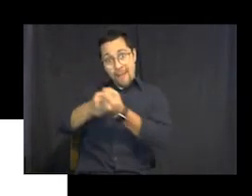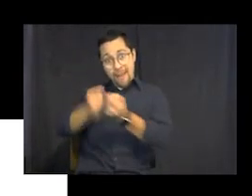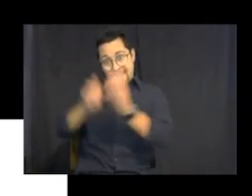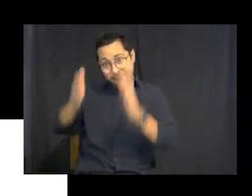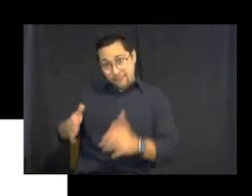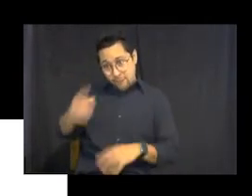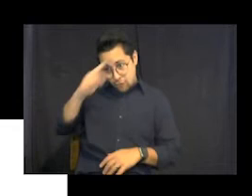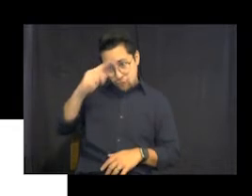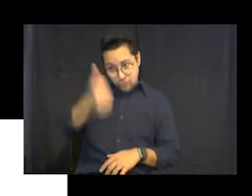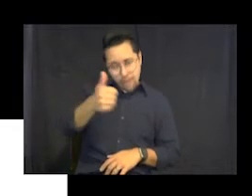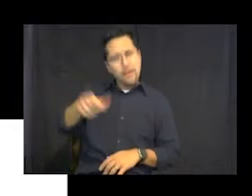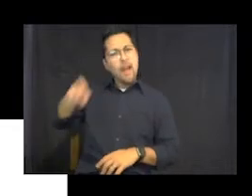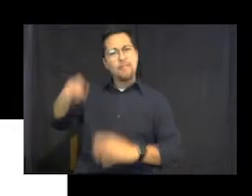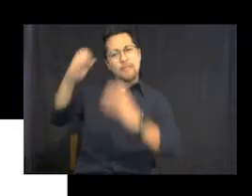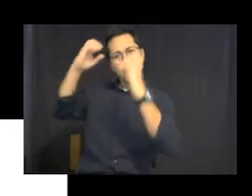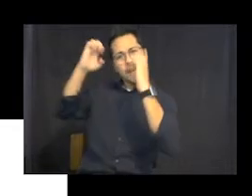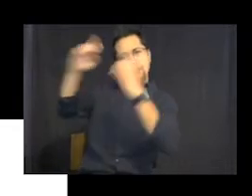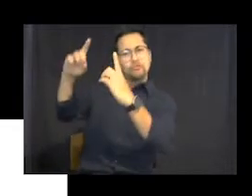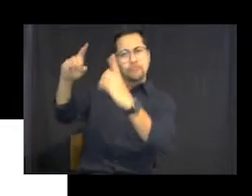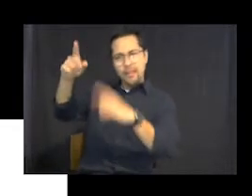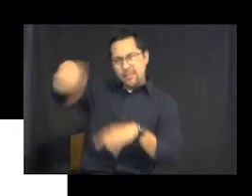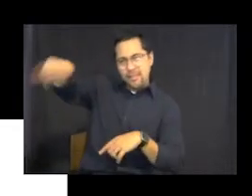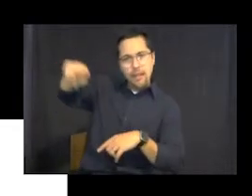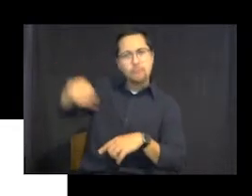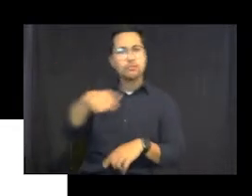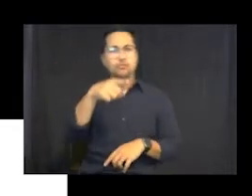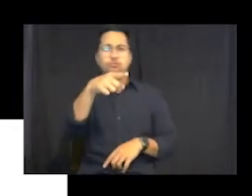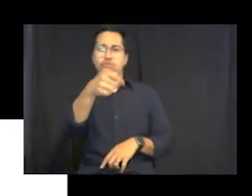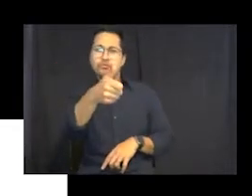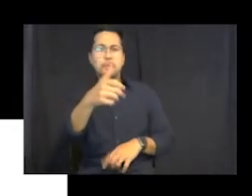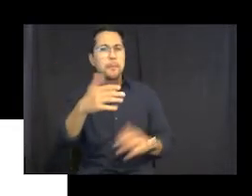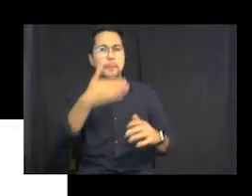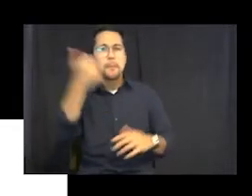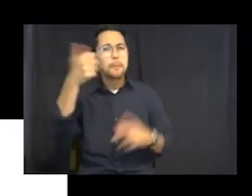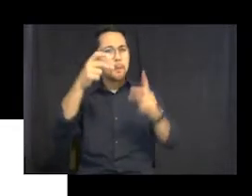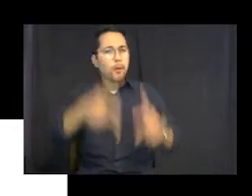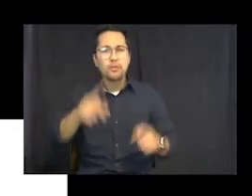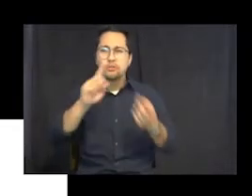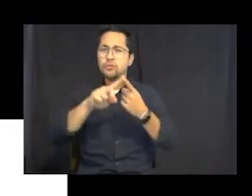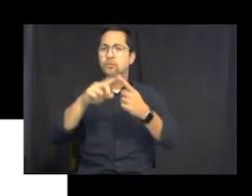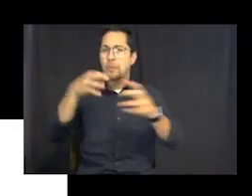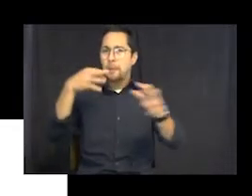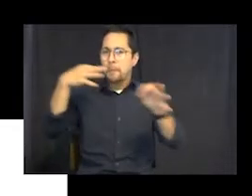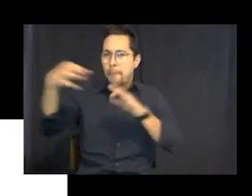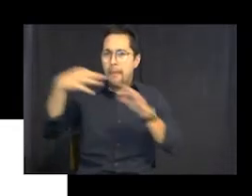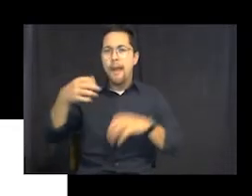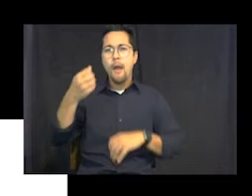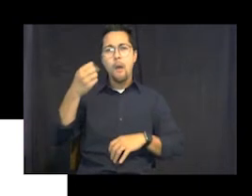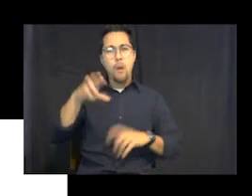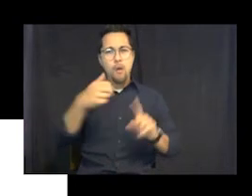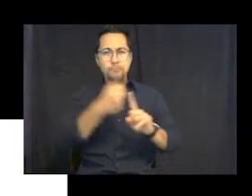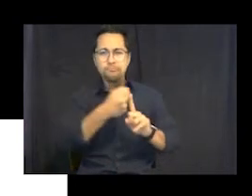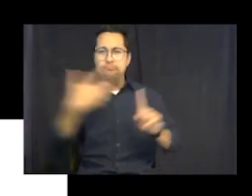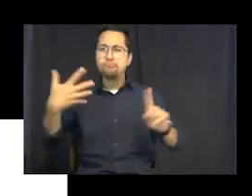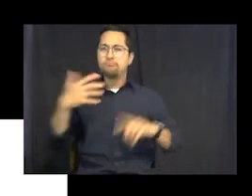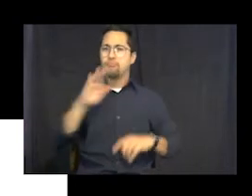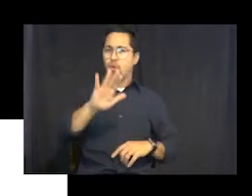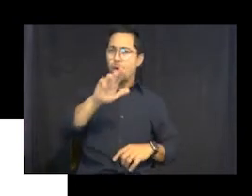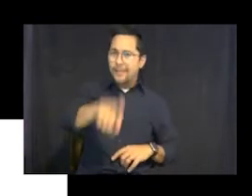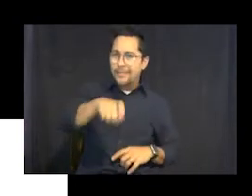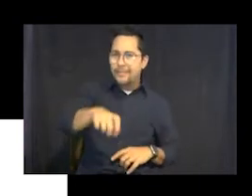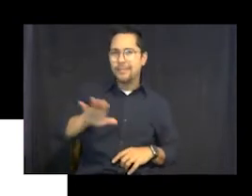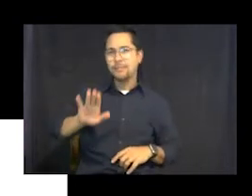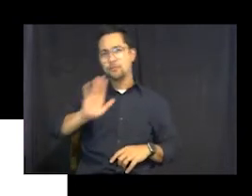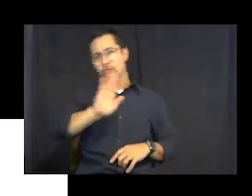your providers. You are the best person to explain or describe your needs and